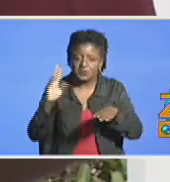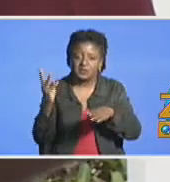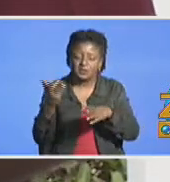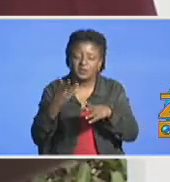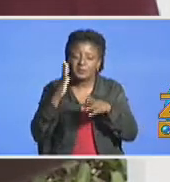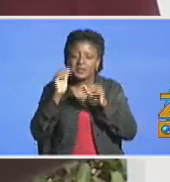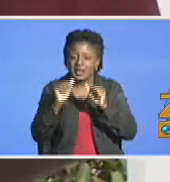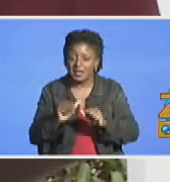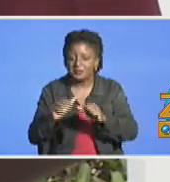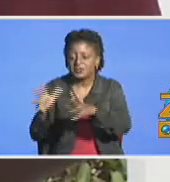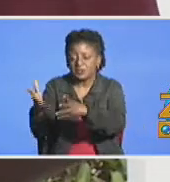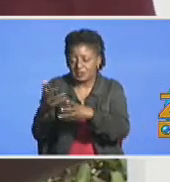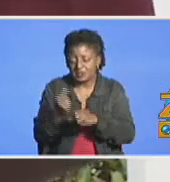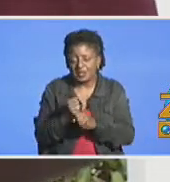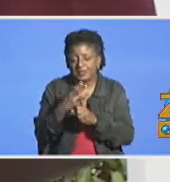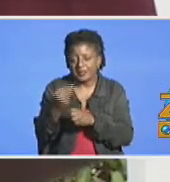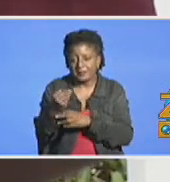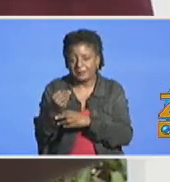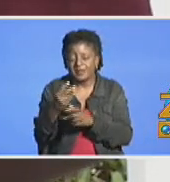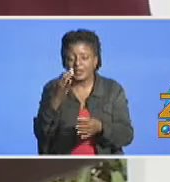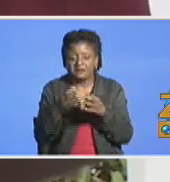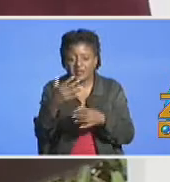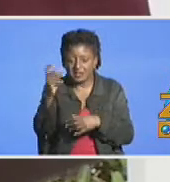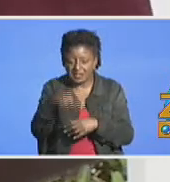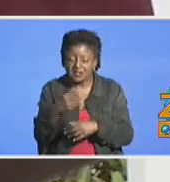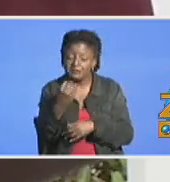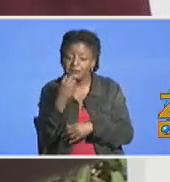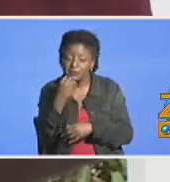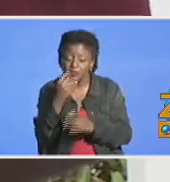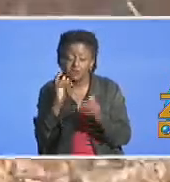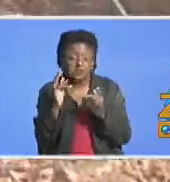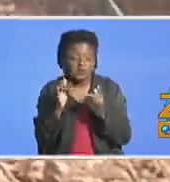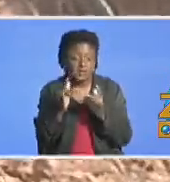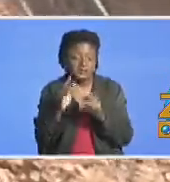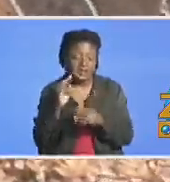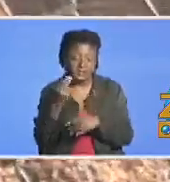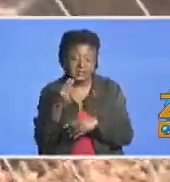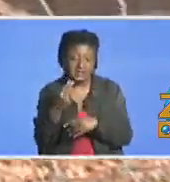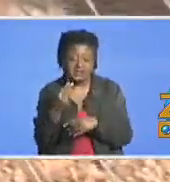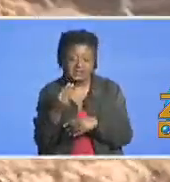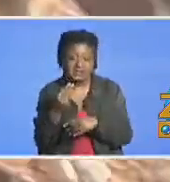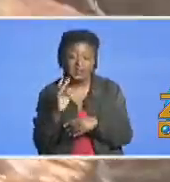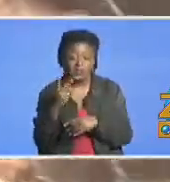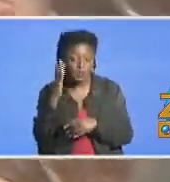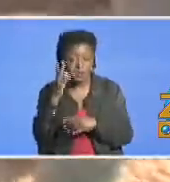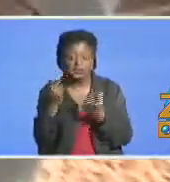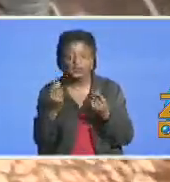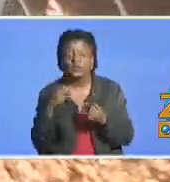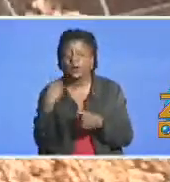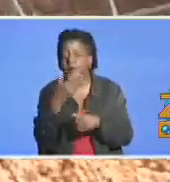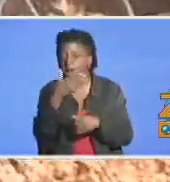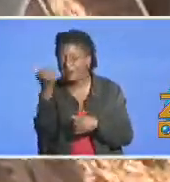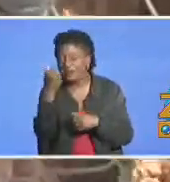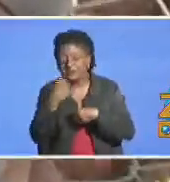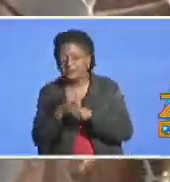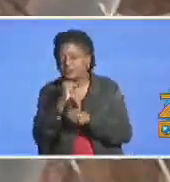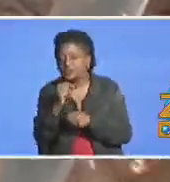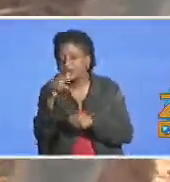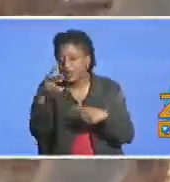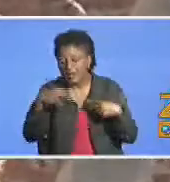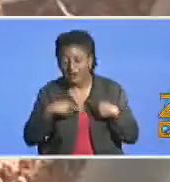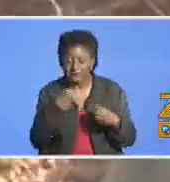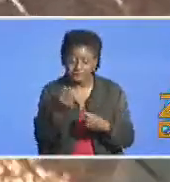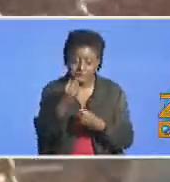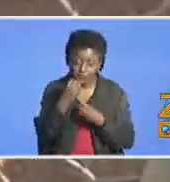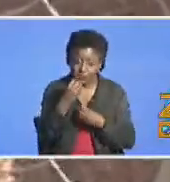them in. If they need food, please contact us and myself or Fiona, and we will do our best to make sure that they have some food to feed